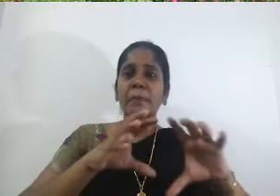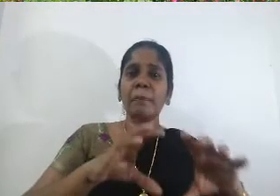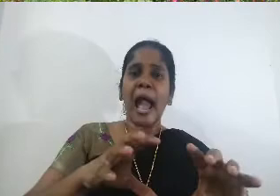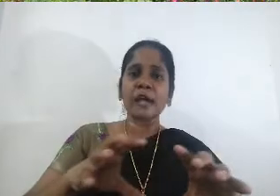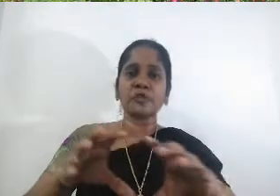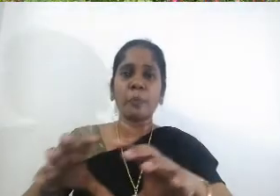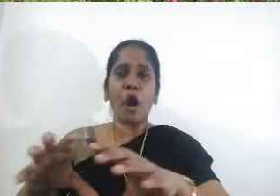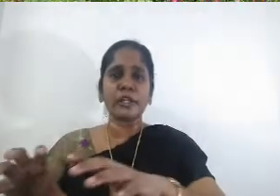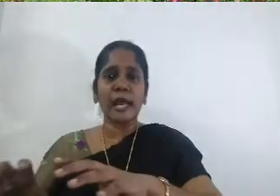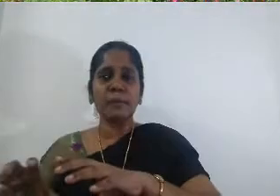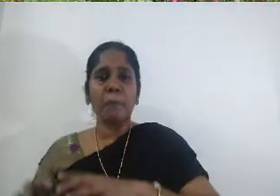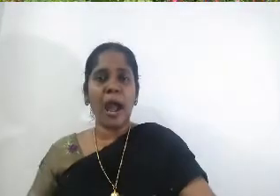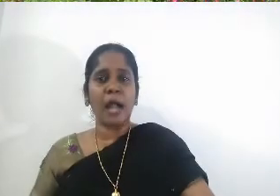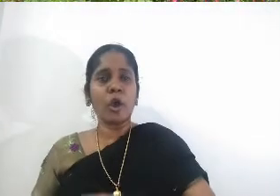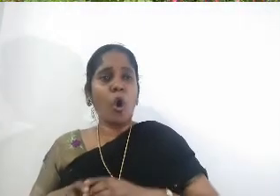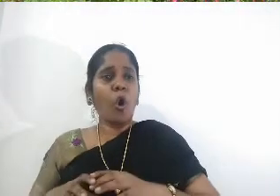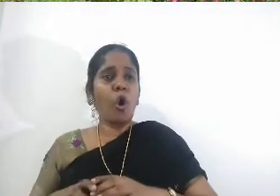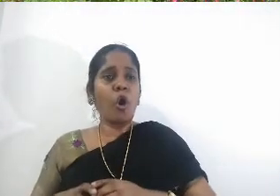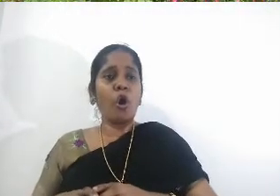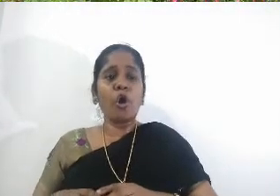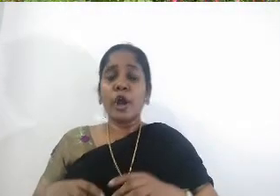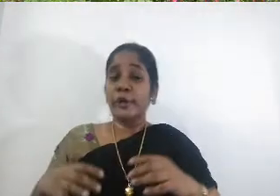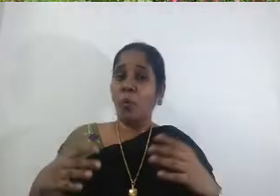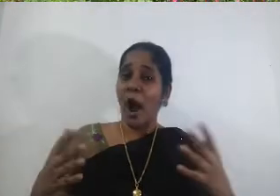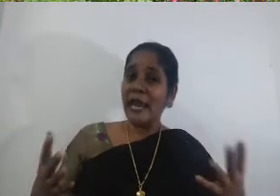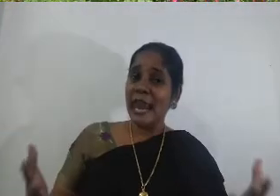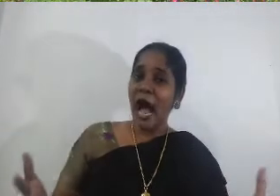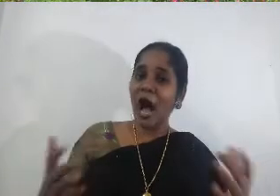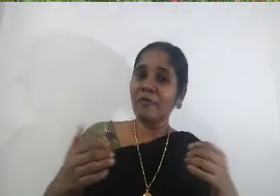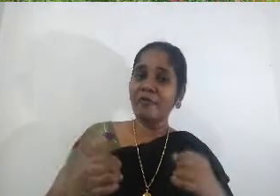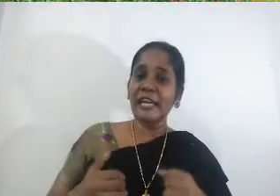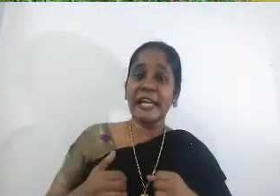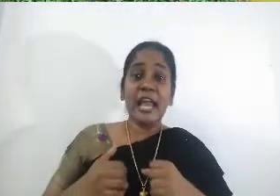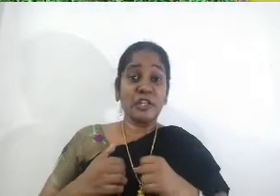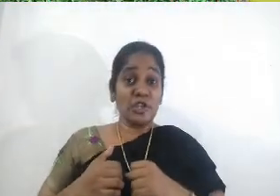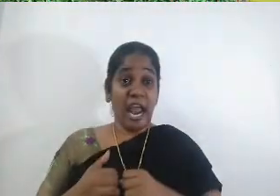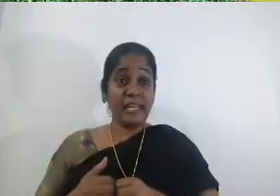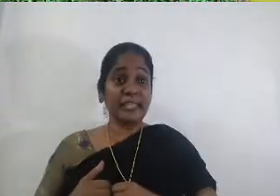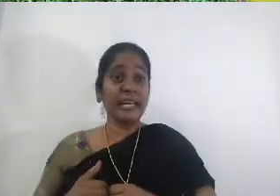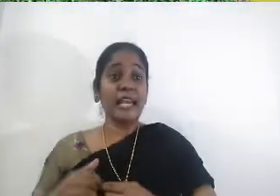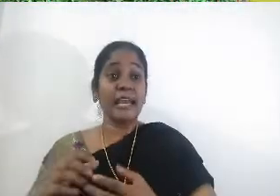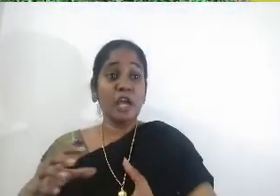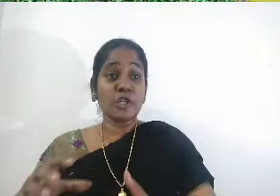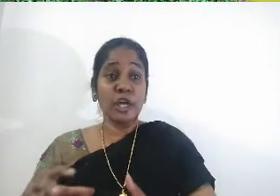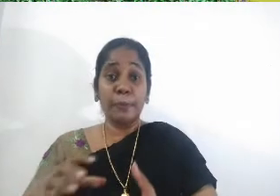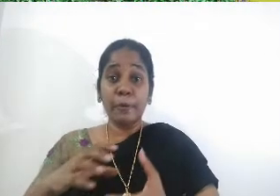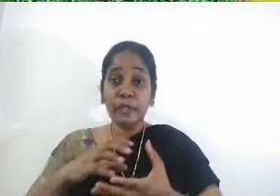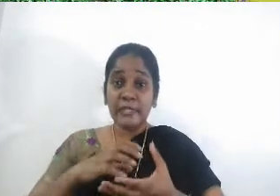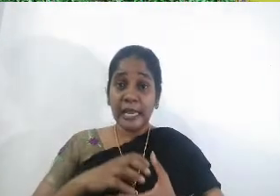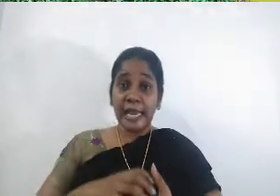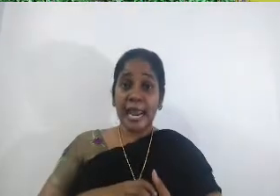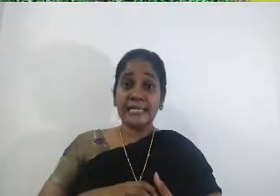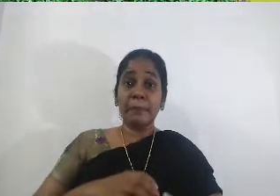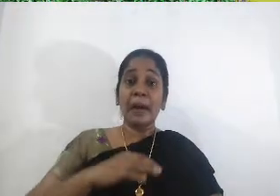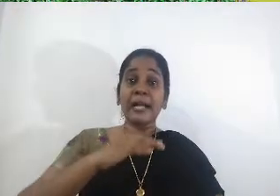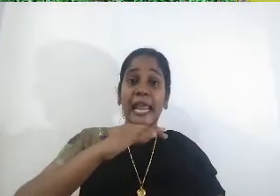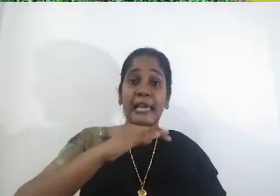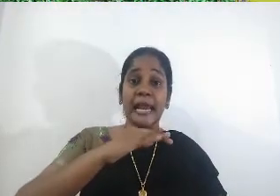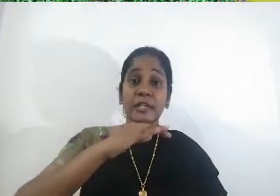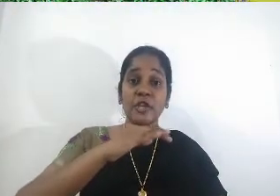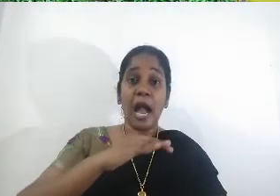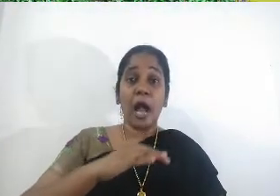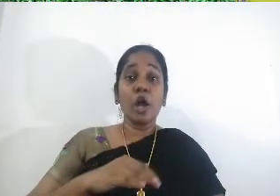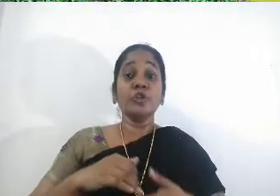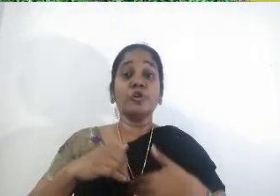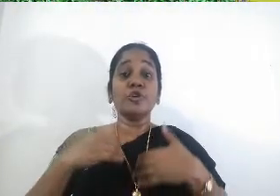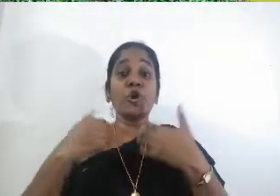red and black spotted bug. Oh, you are lovely. Gently, she put the ladybug in